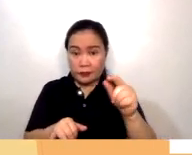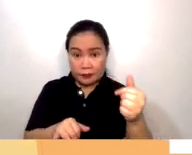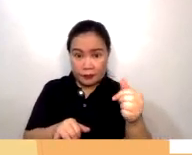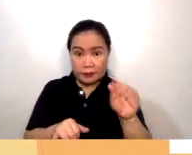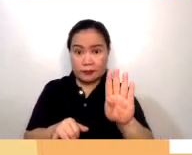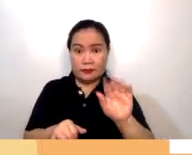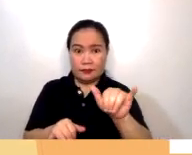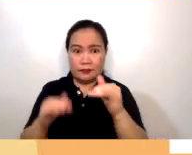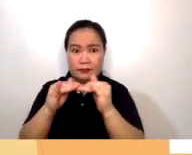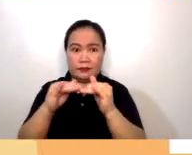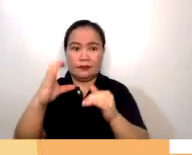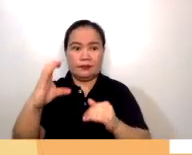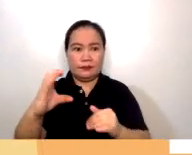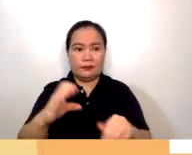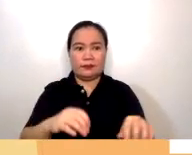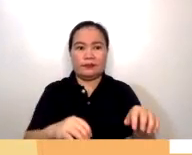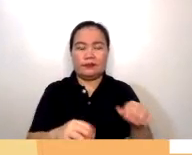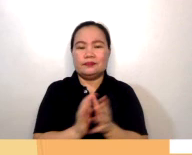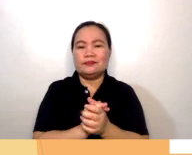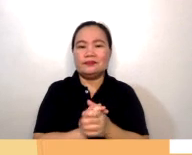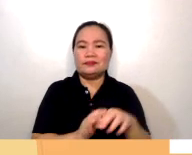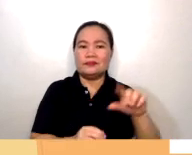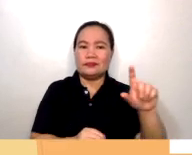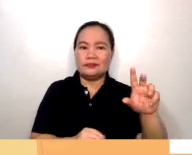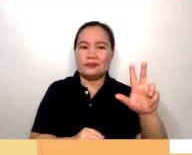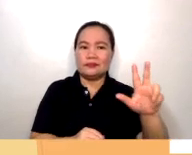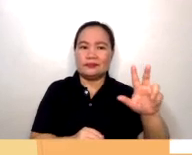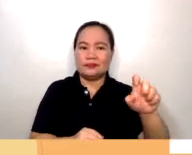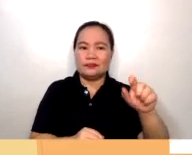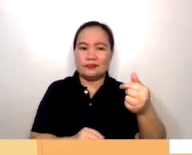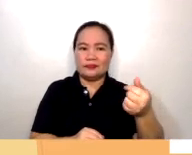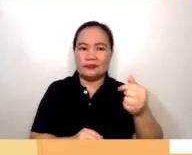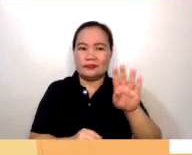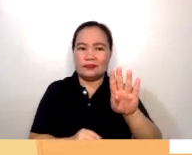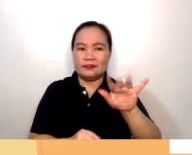4y equals negative 4.